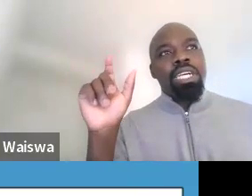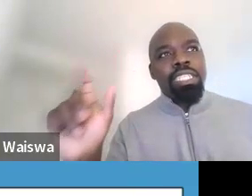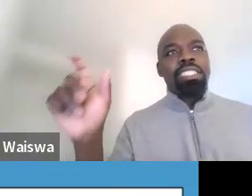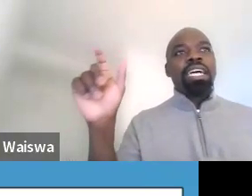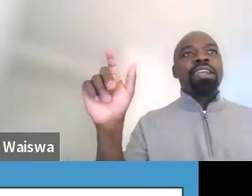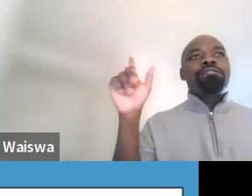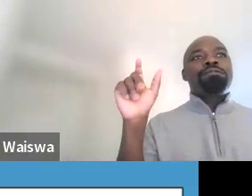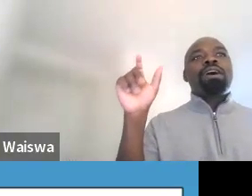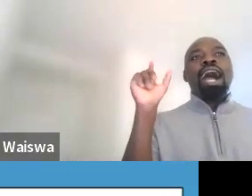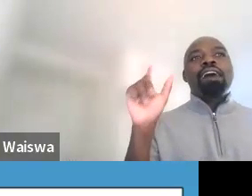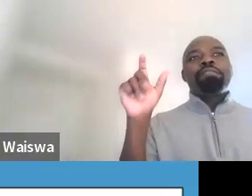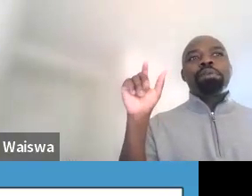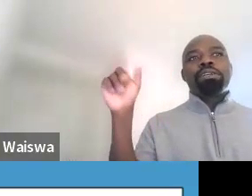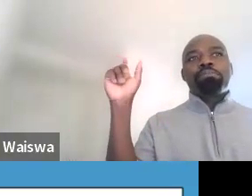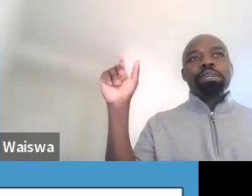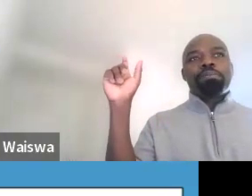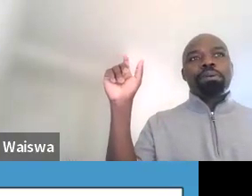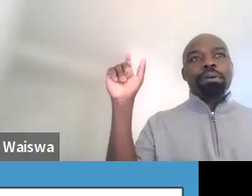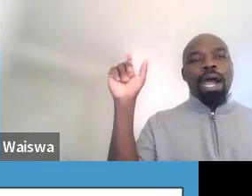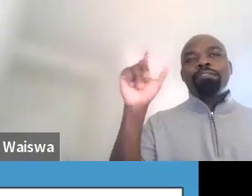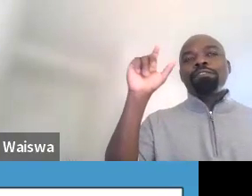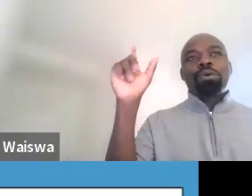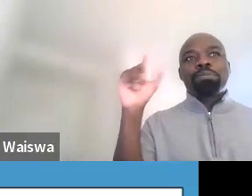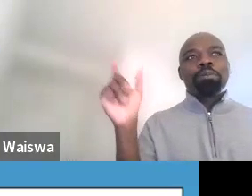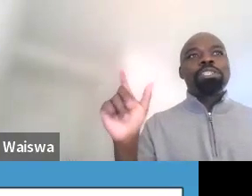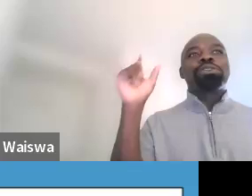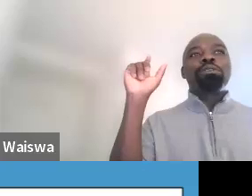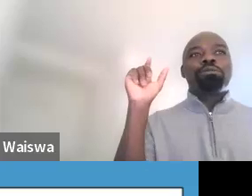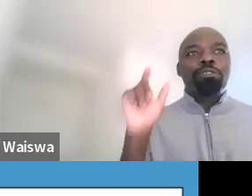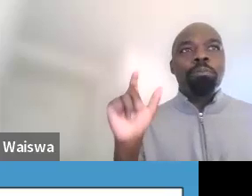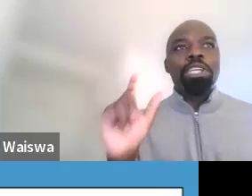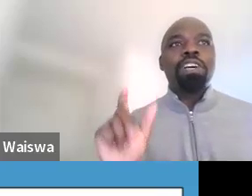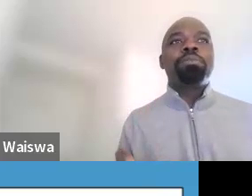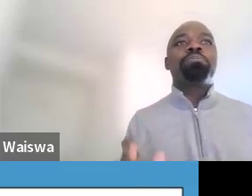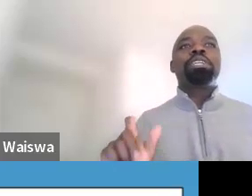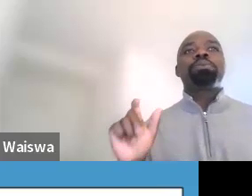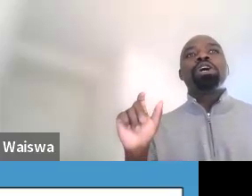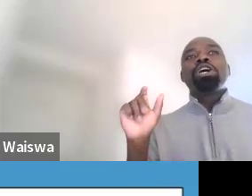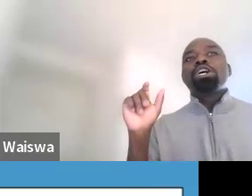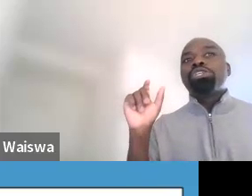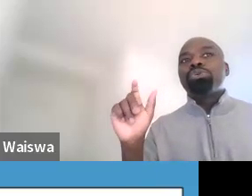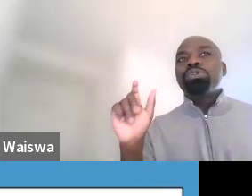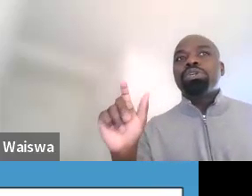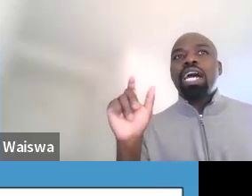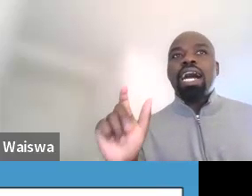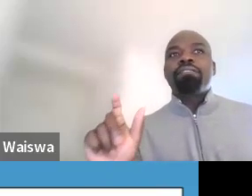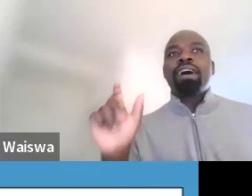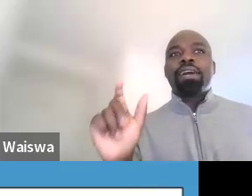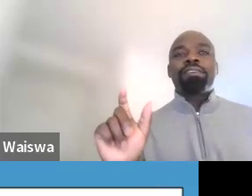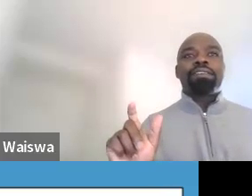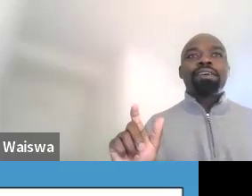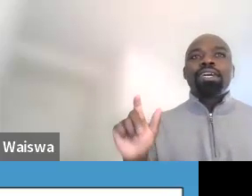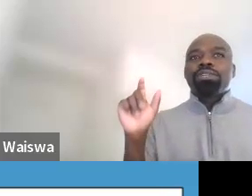according to the latest data, half of the world's population, or 4.5 billion people, do not